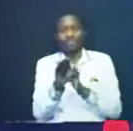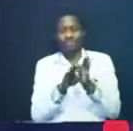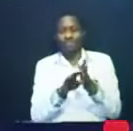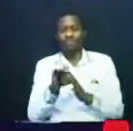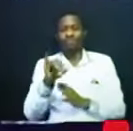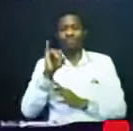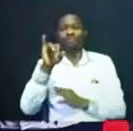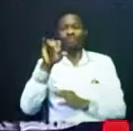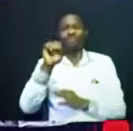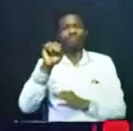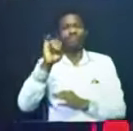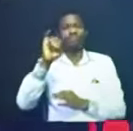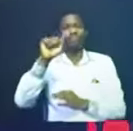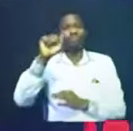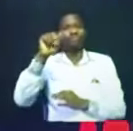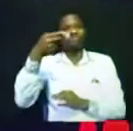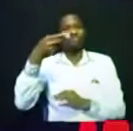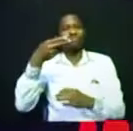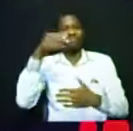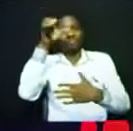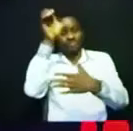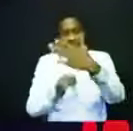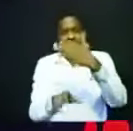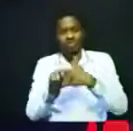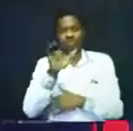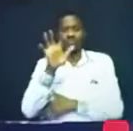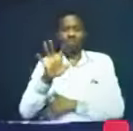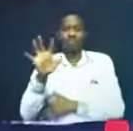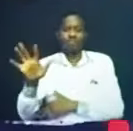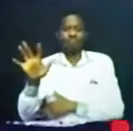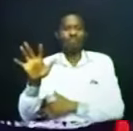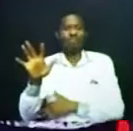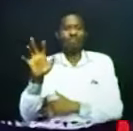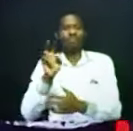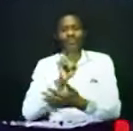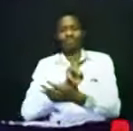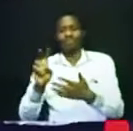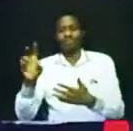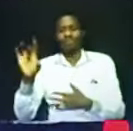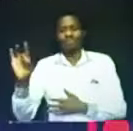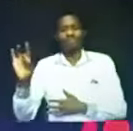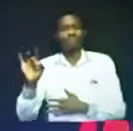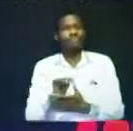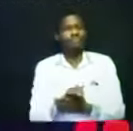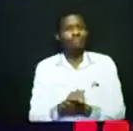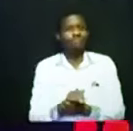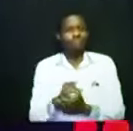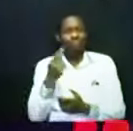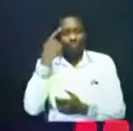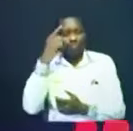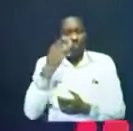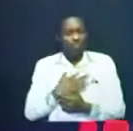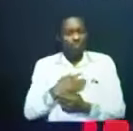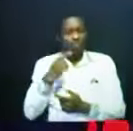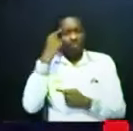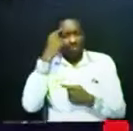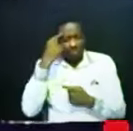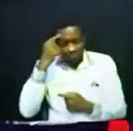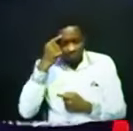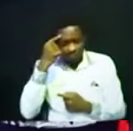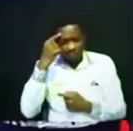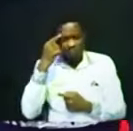55. Let me start from 8. For my thoughts are not your